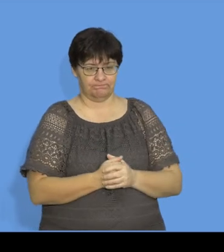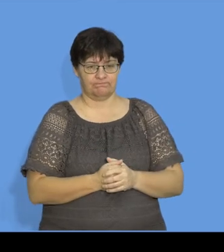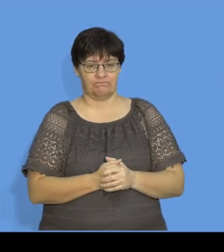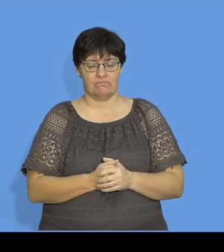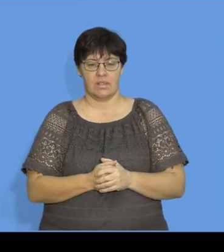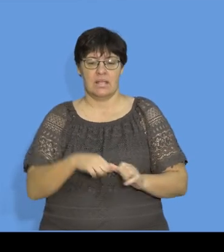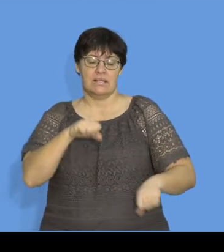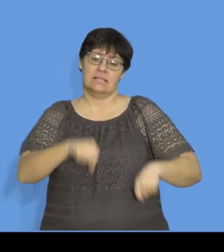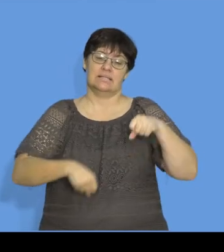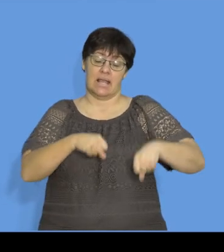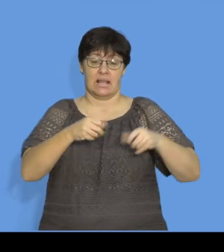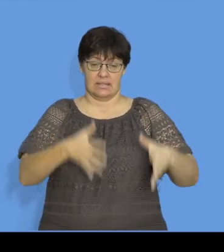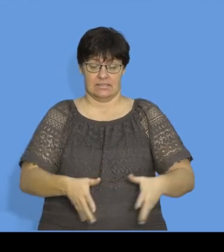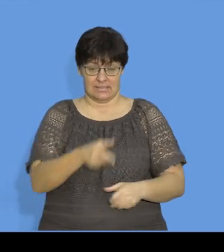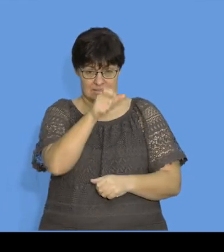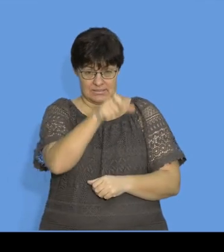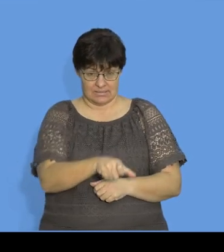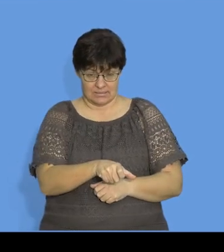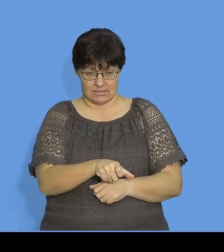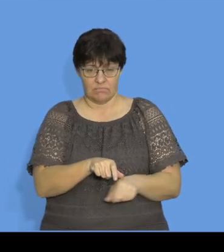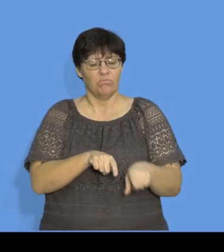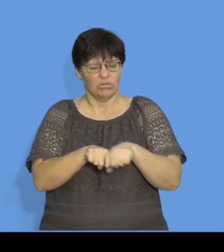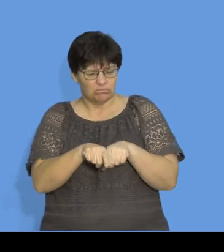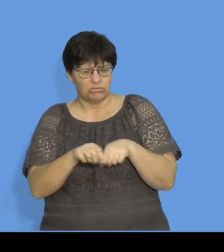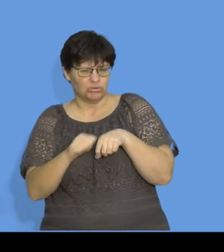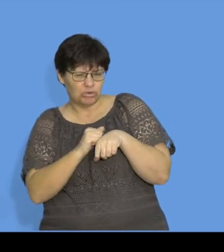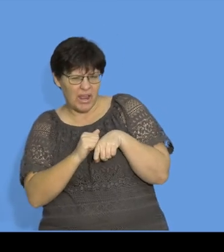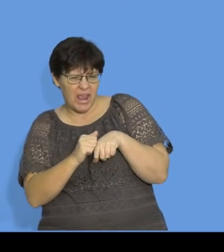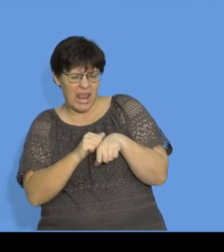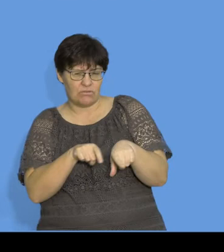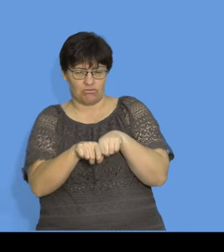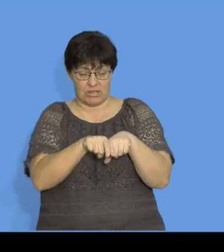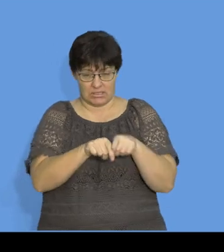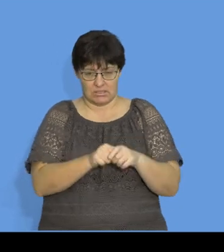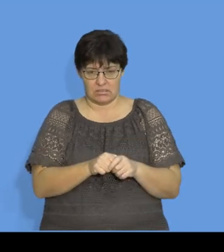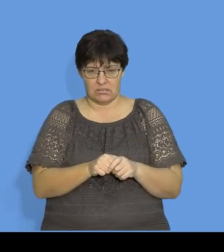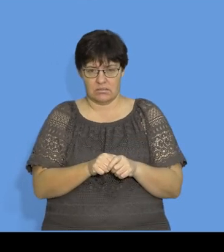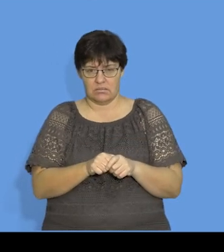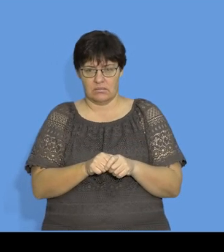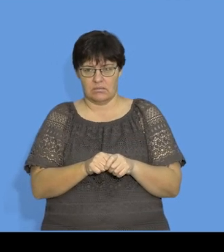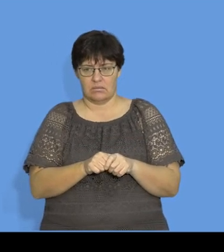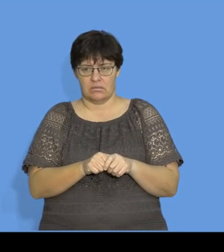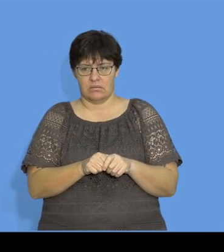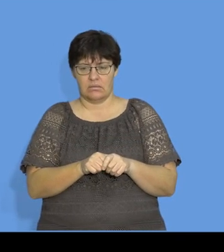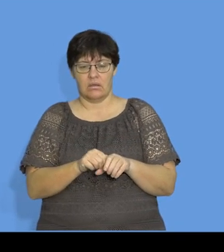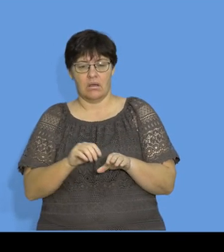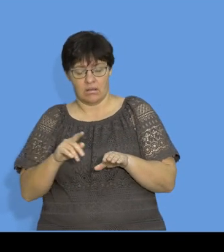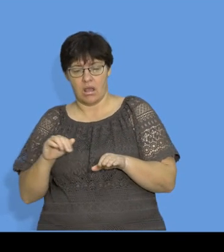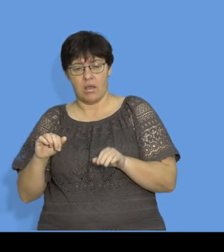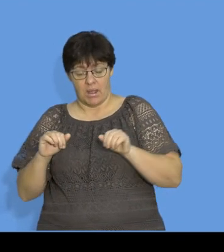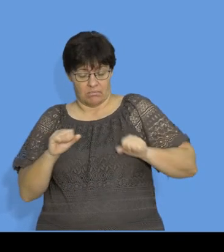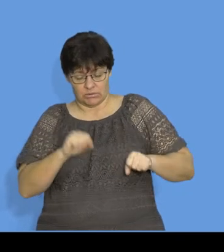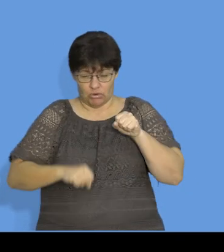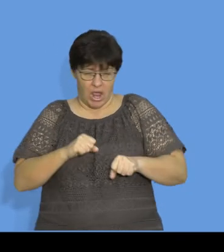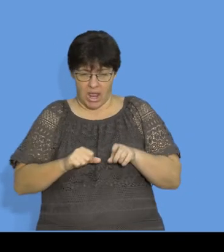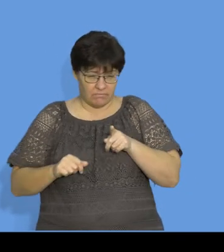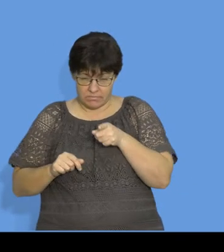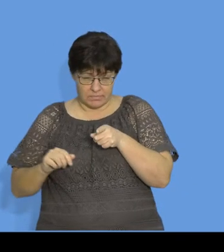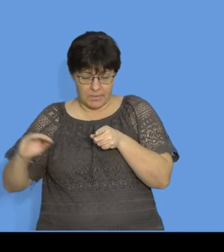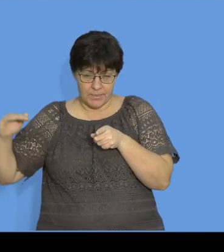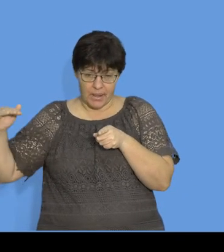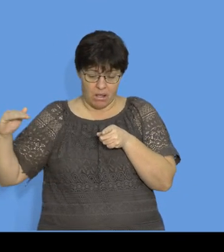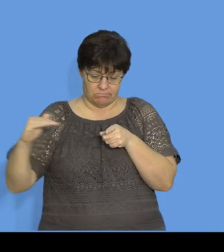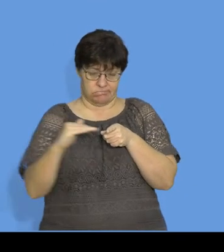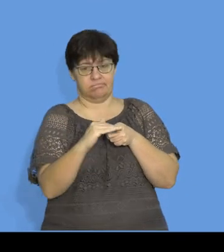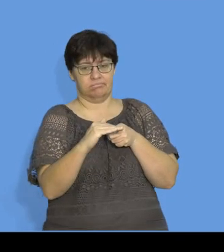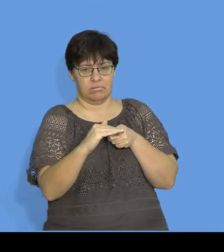A cyclist is training for a race when a car suddenly pulls out into his path. The moment he